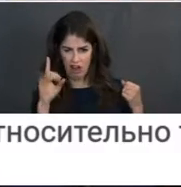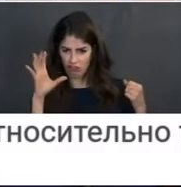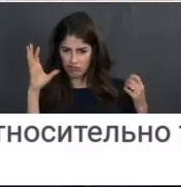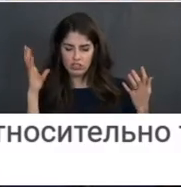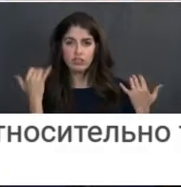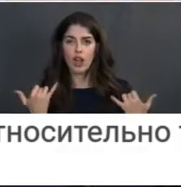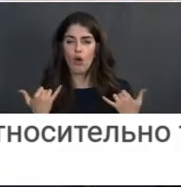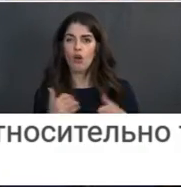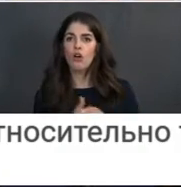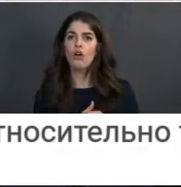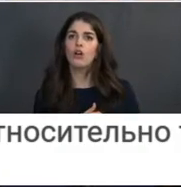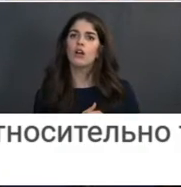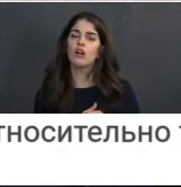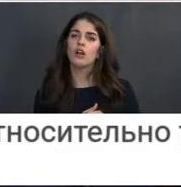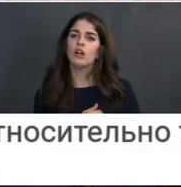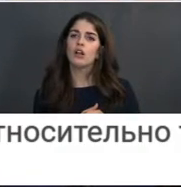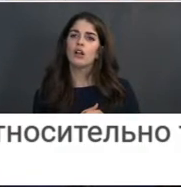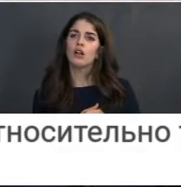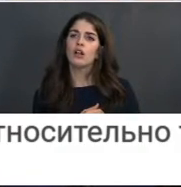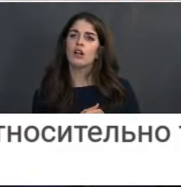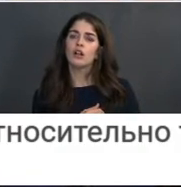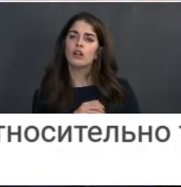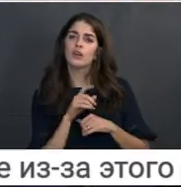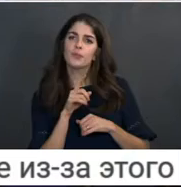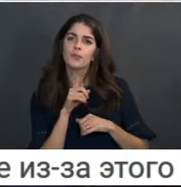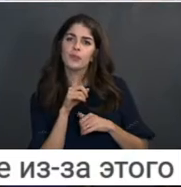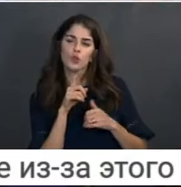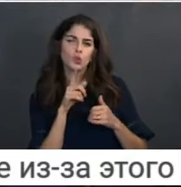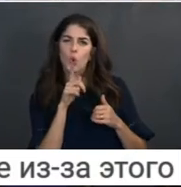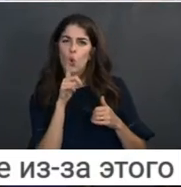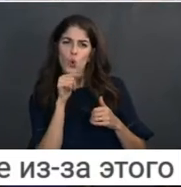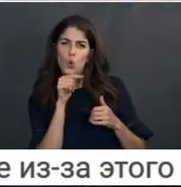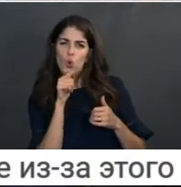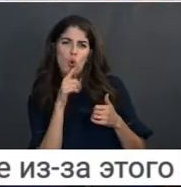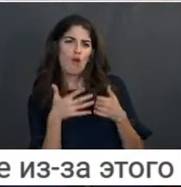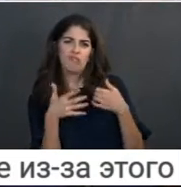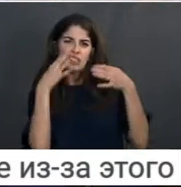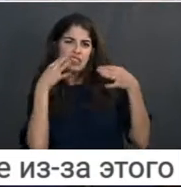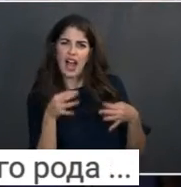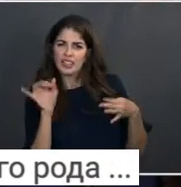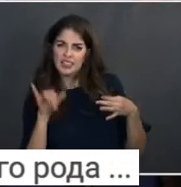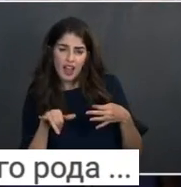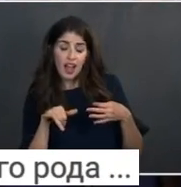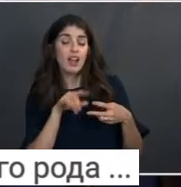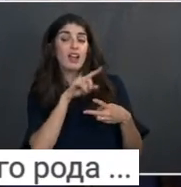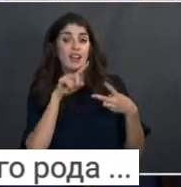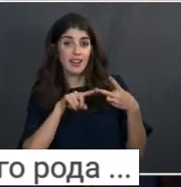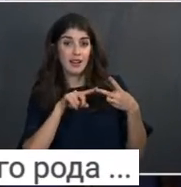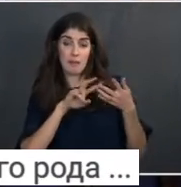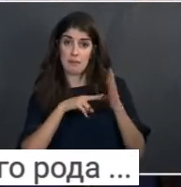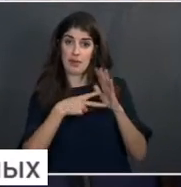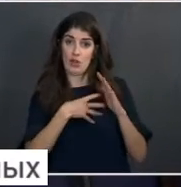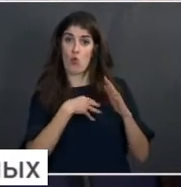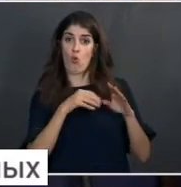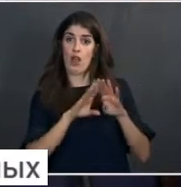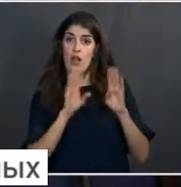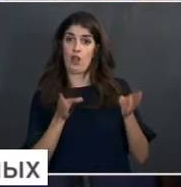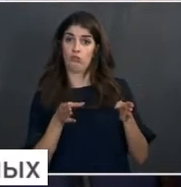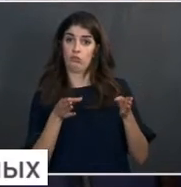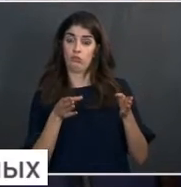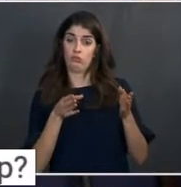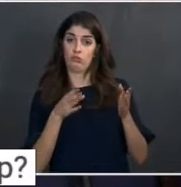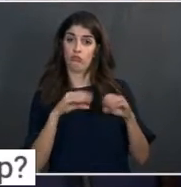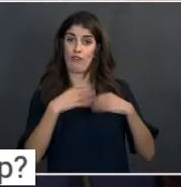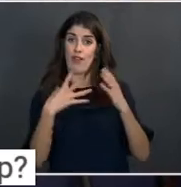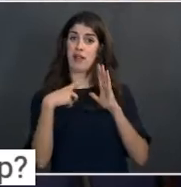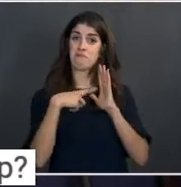Any specific updates in terms of who that is, who's being covered by that, and then also more broadly, because of that, does that give the White House sort of, is that a model for